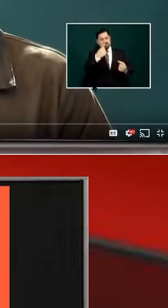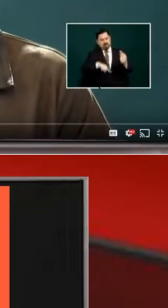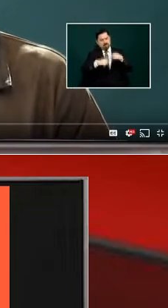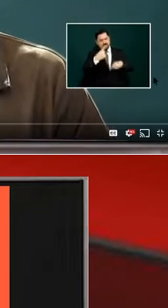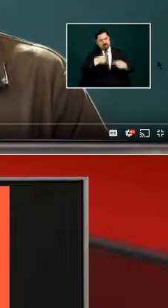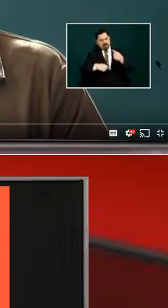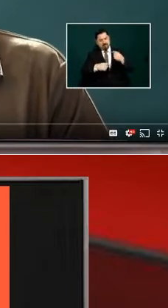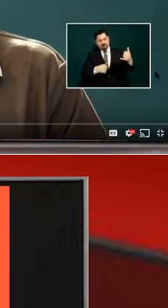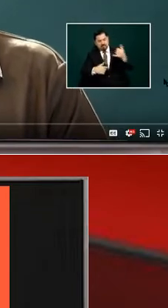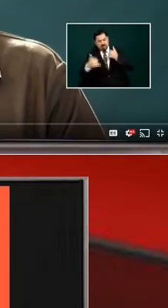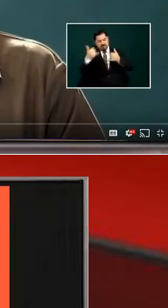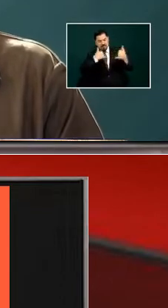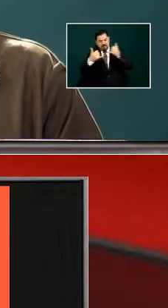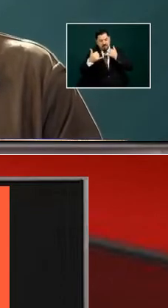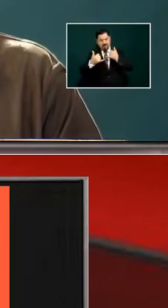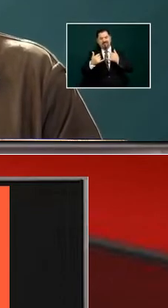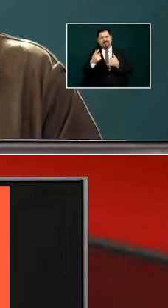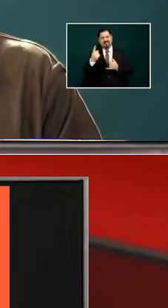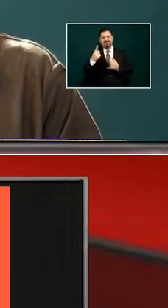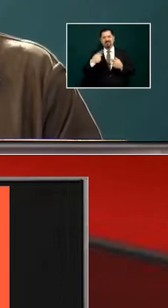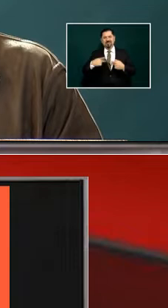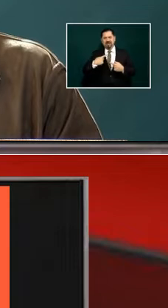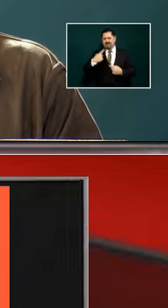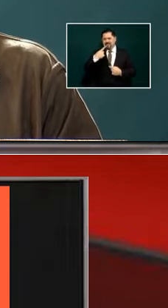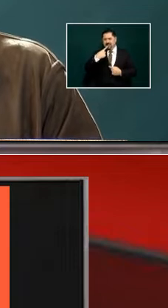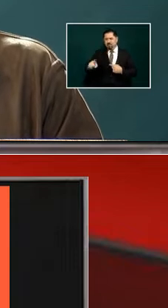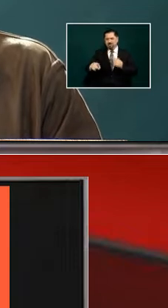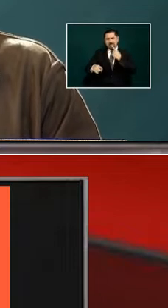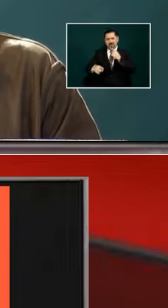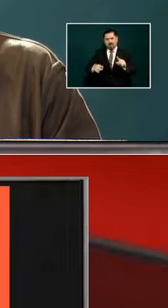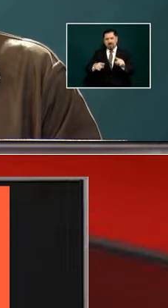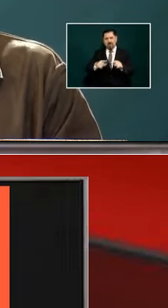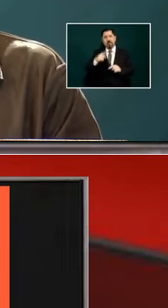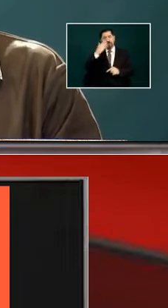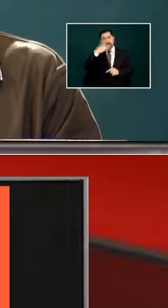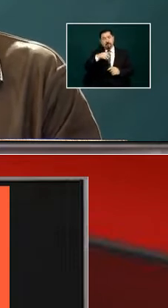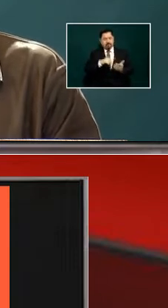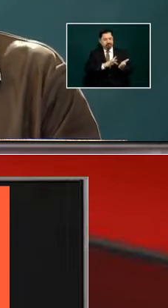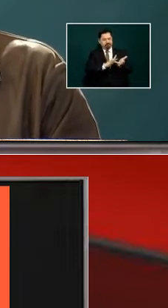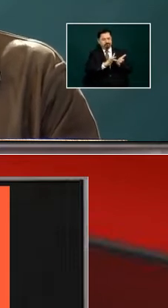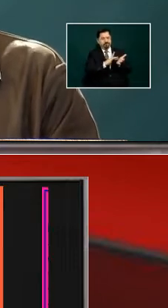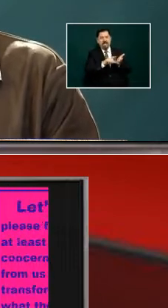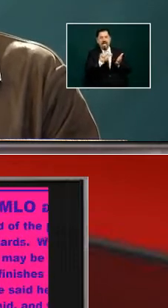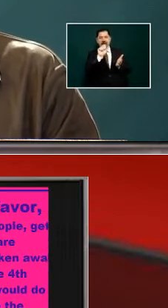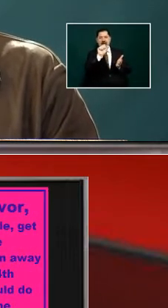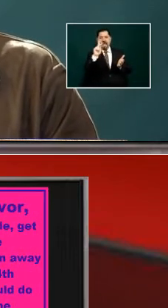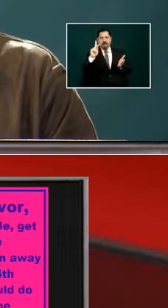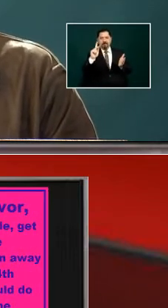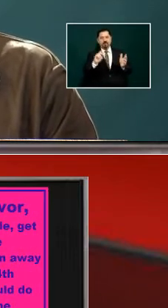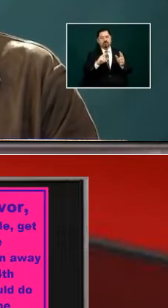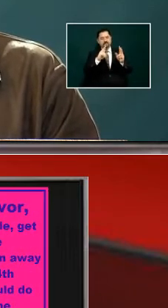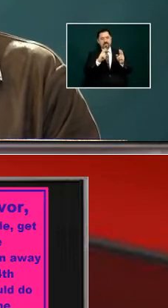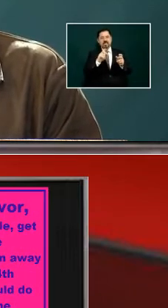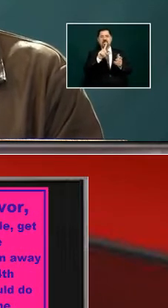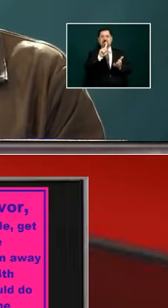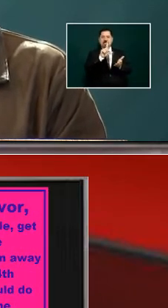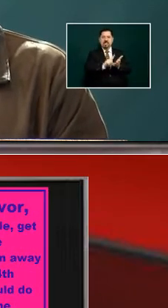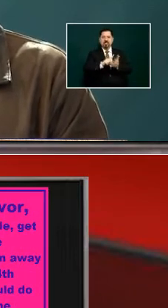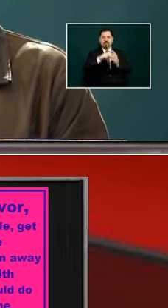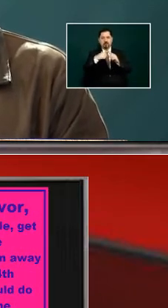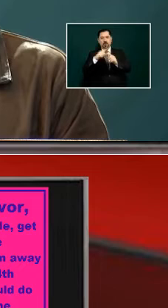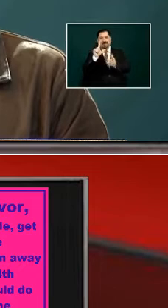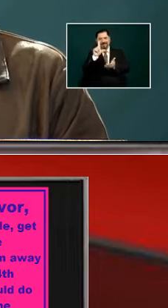they had 2261 that were presented using